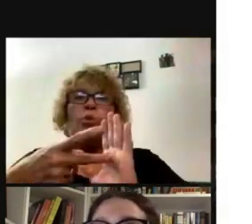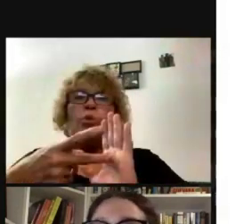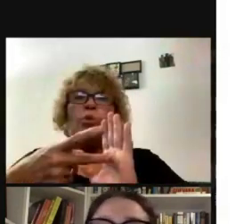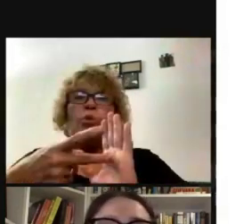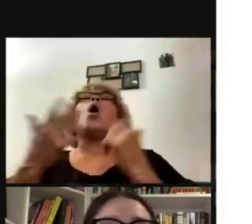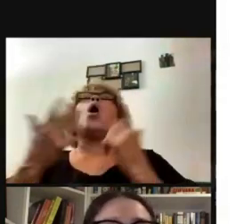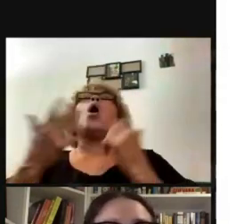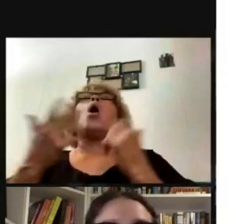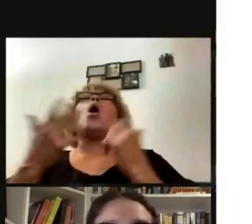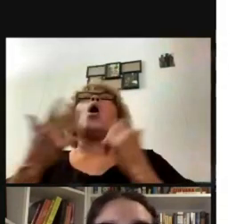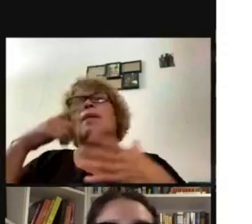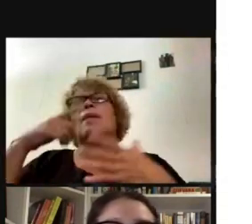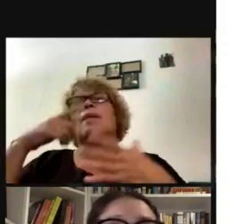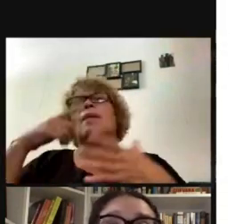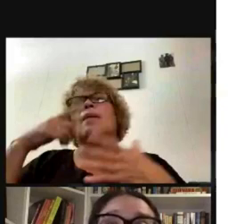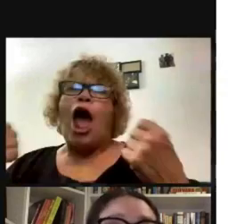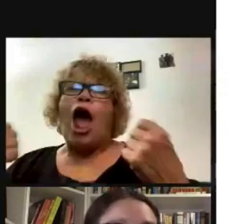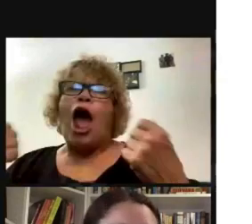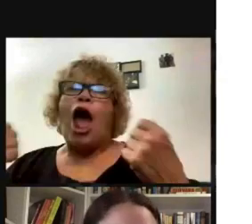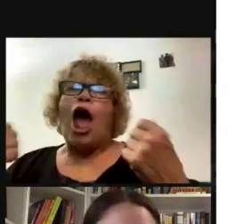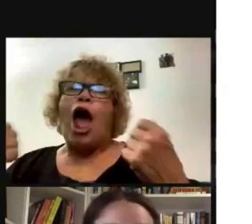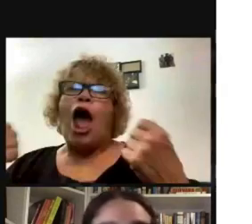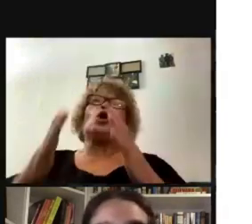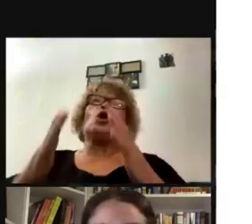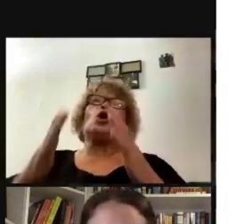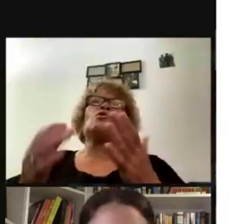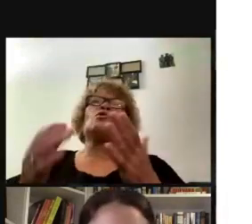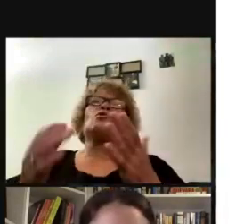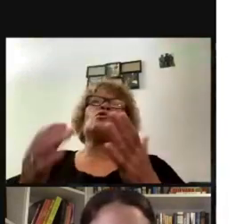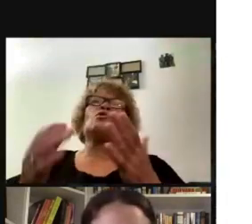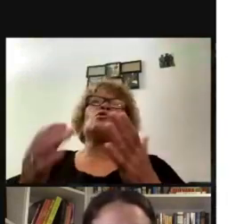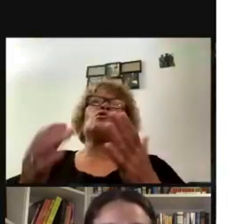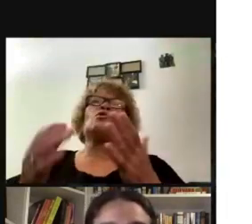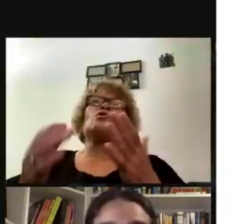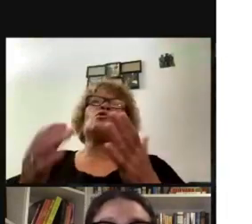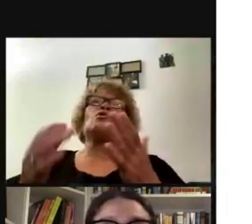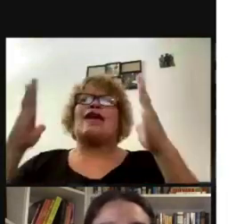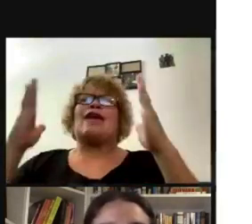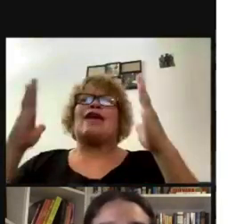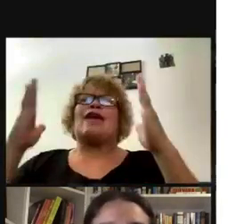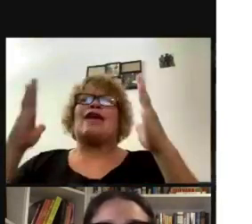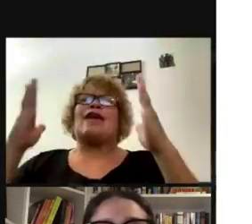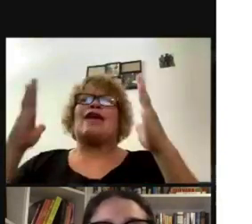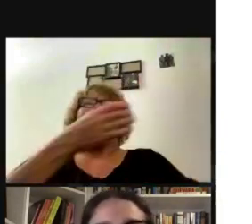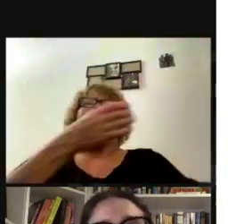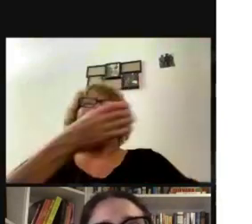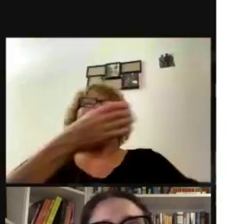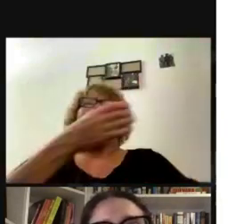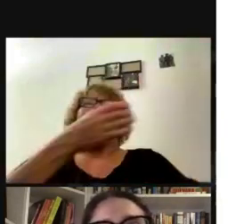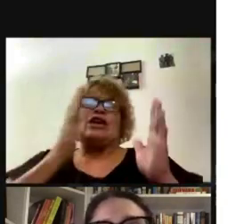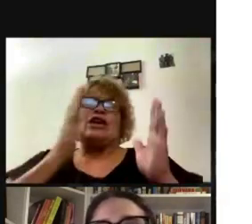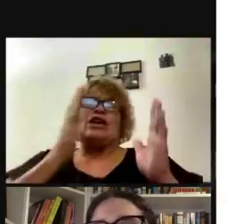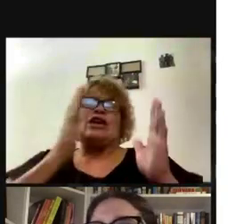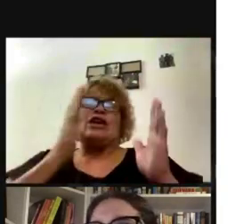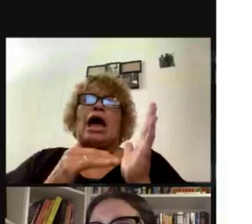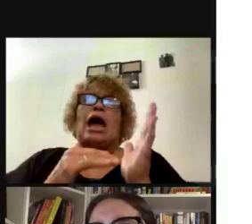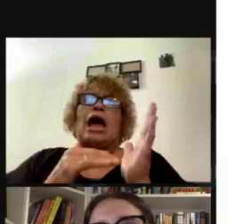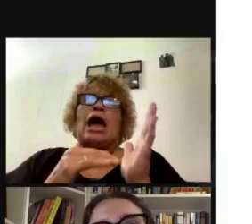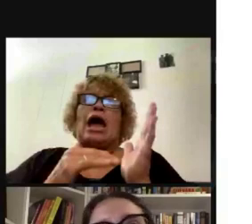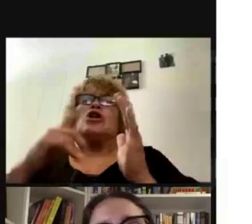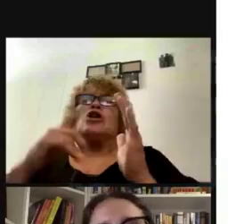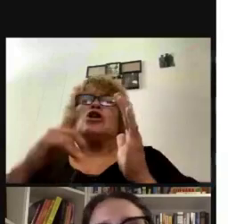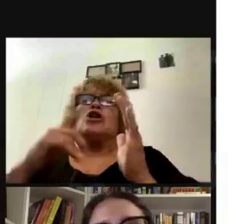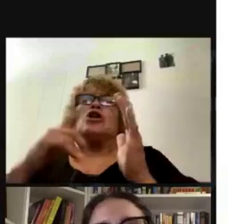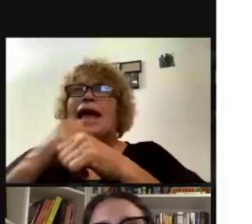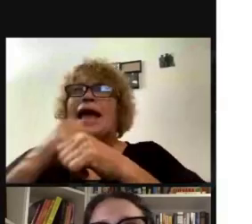workers, institutional authorities, social workers, educators, and clinicians really built and enforced